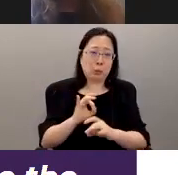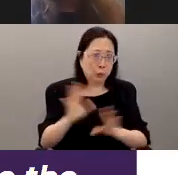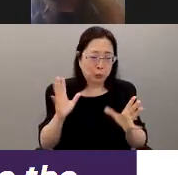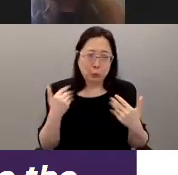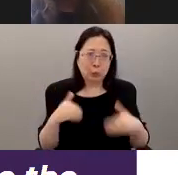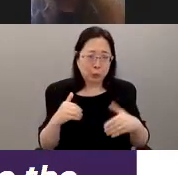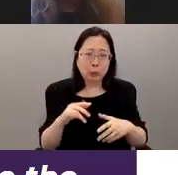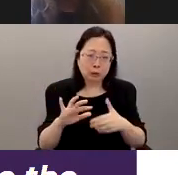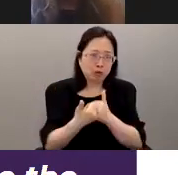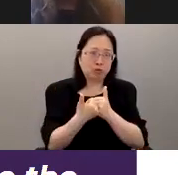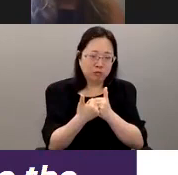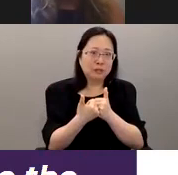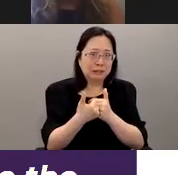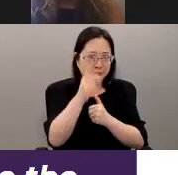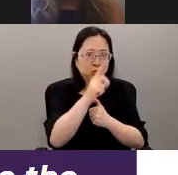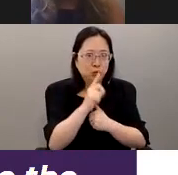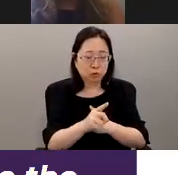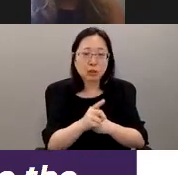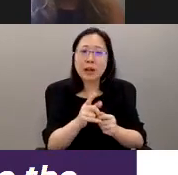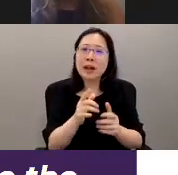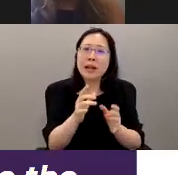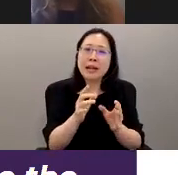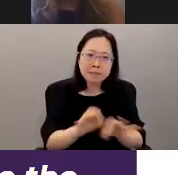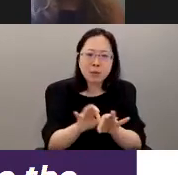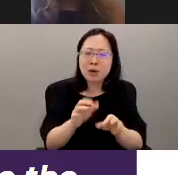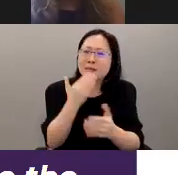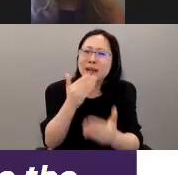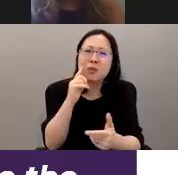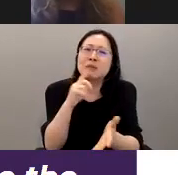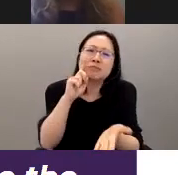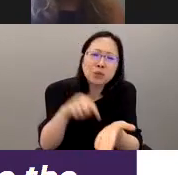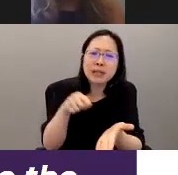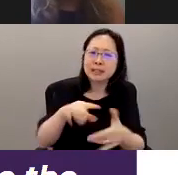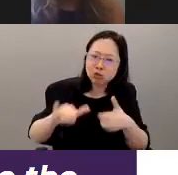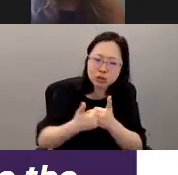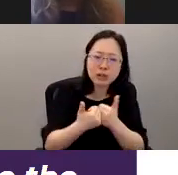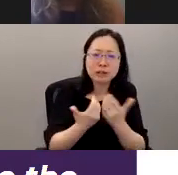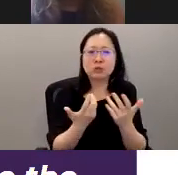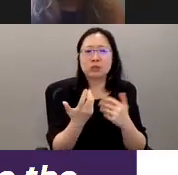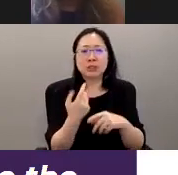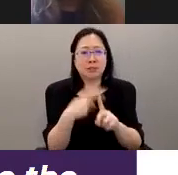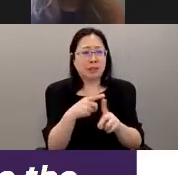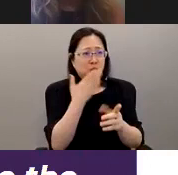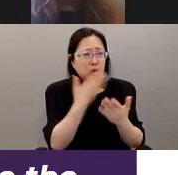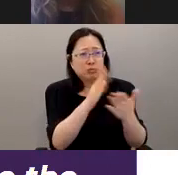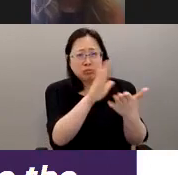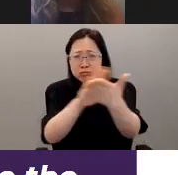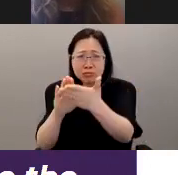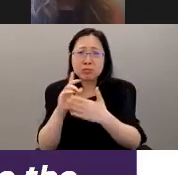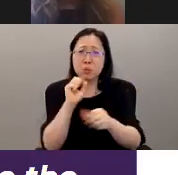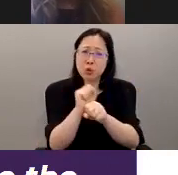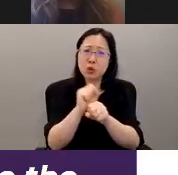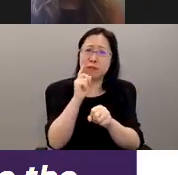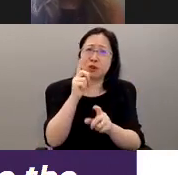thank you for recognizing the challenges that we've had, and the good work that can come out